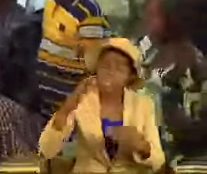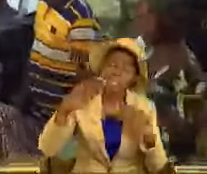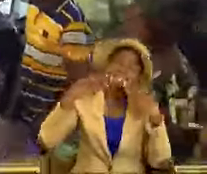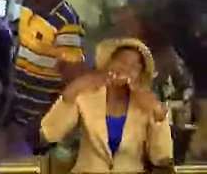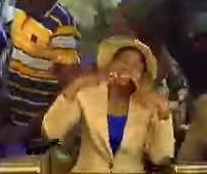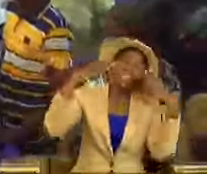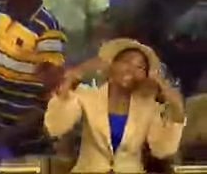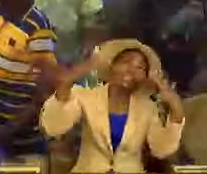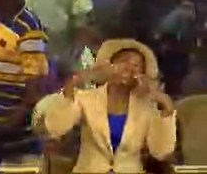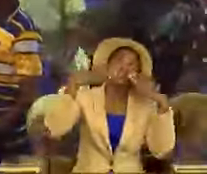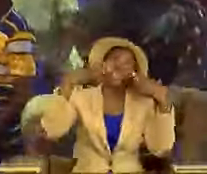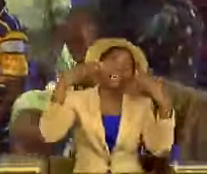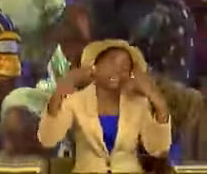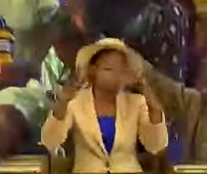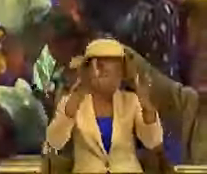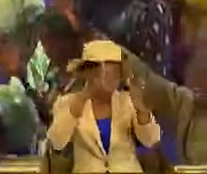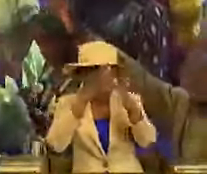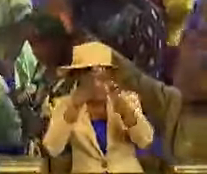thank you